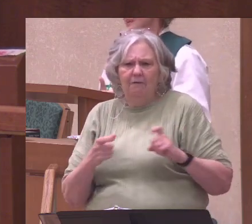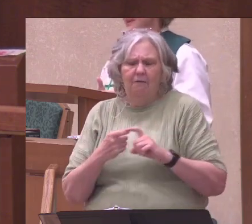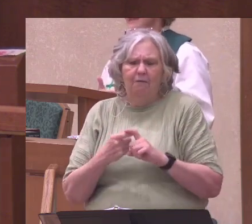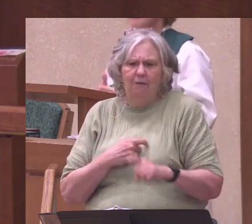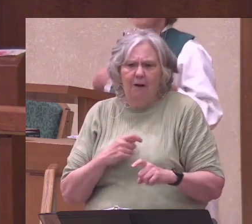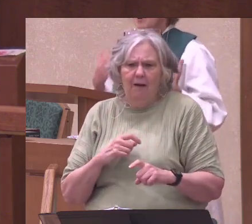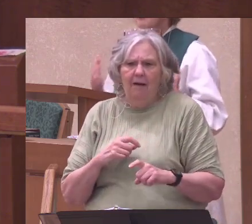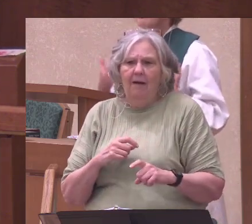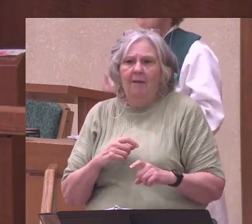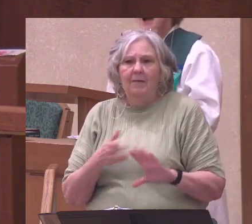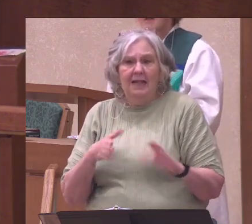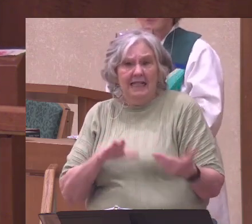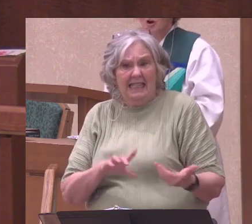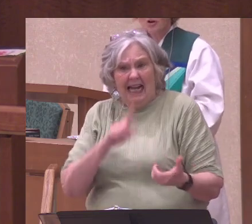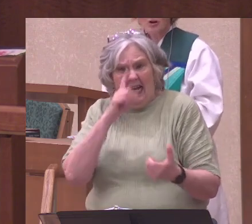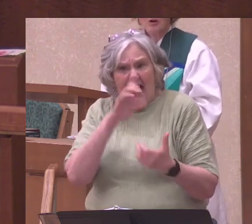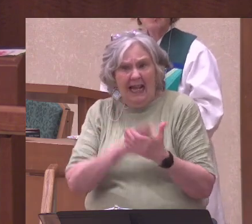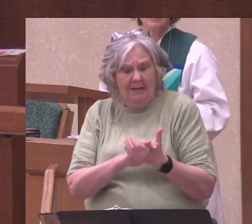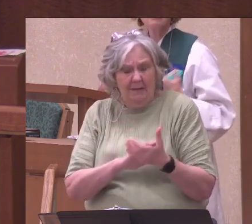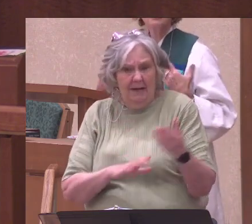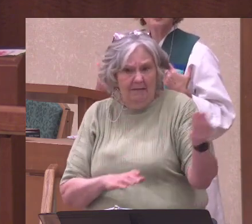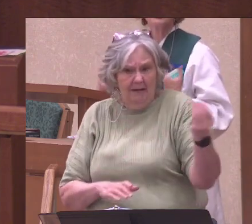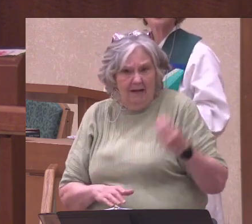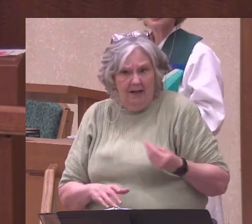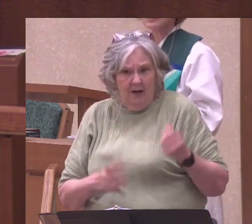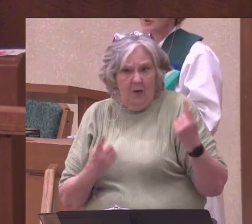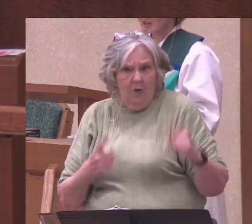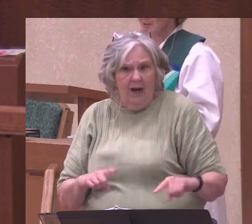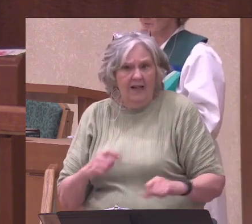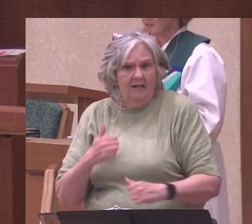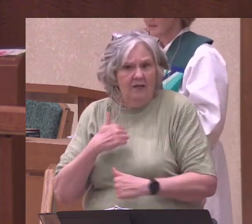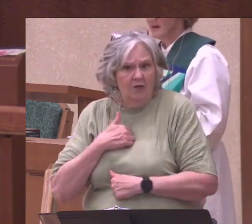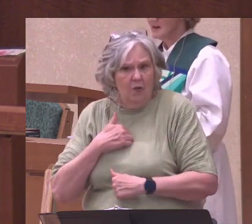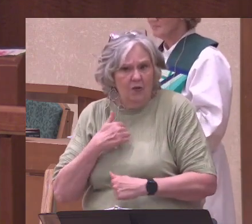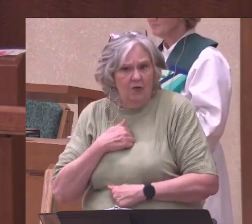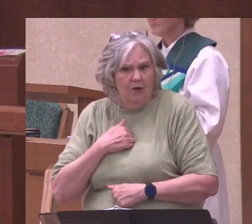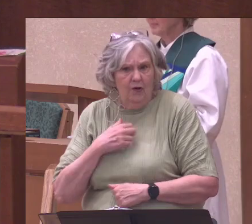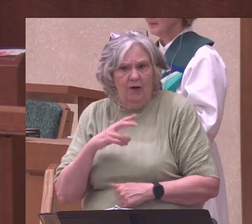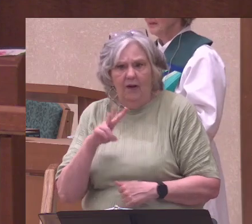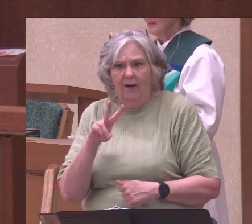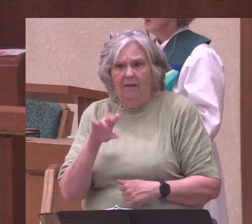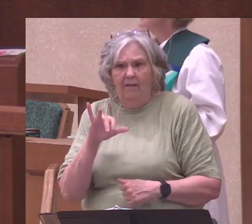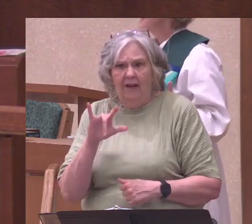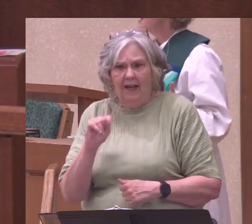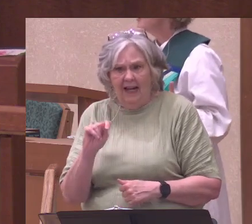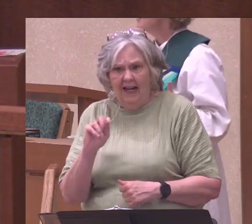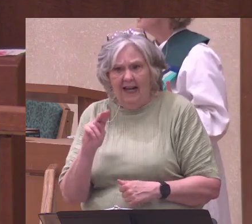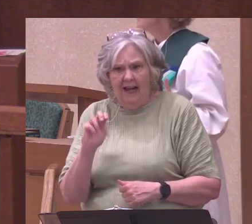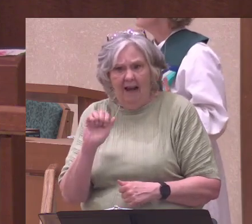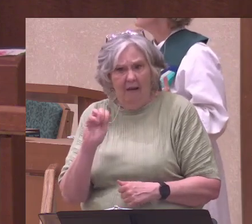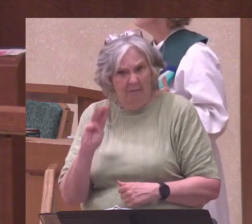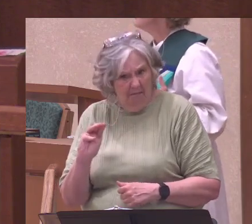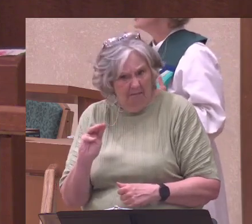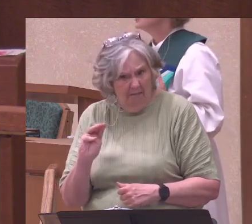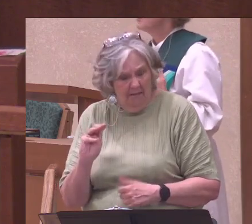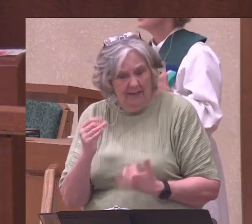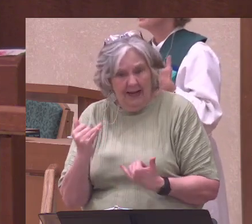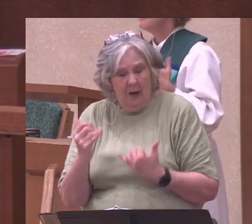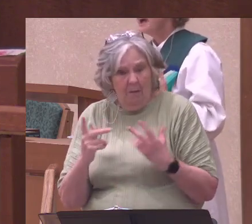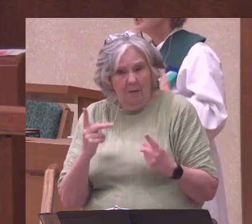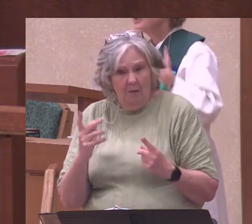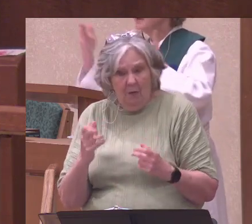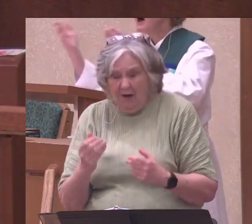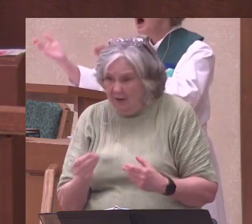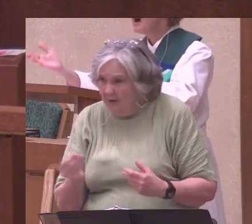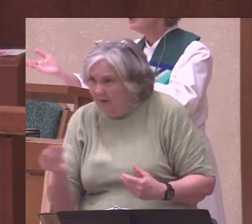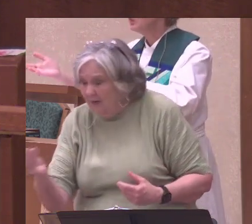husband. He brought them back for her when he was a soldier in Vietnam. And now, the people that she wants to